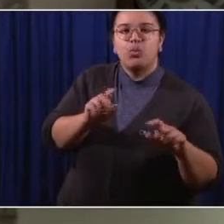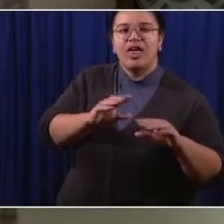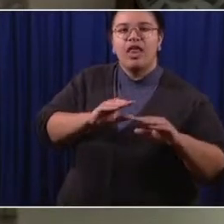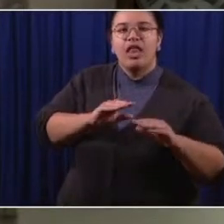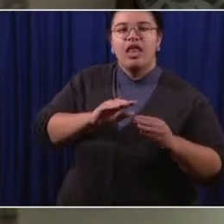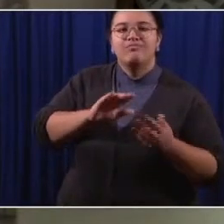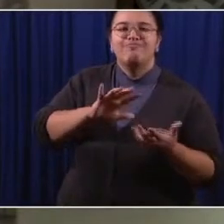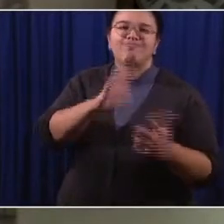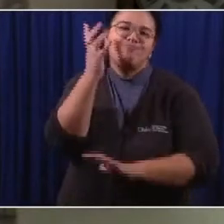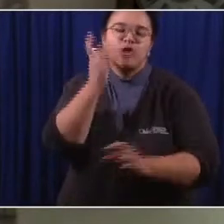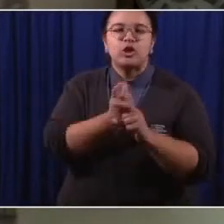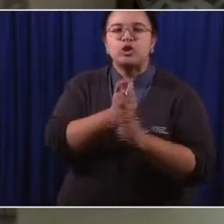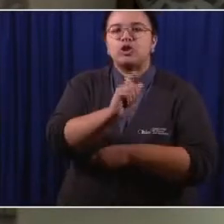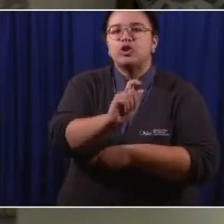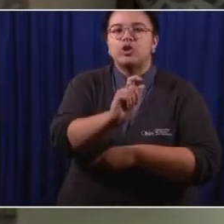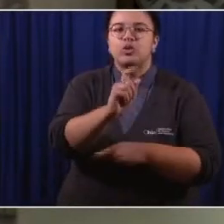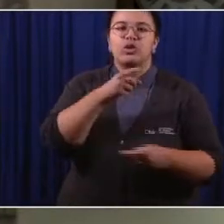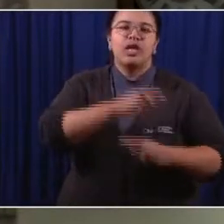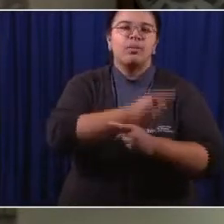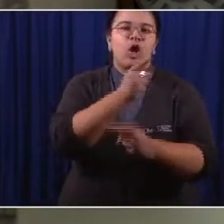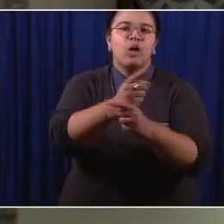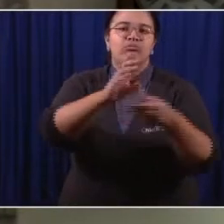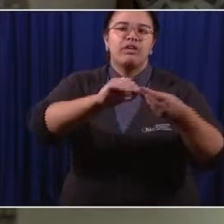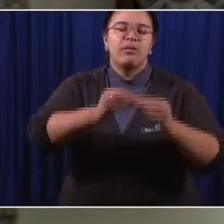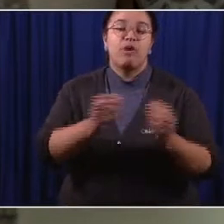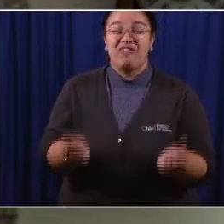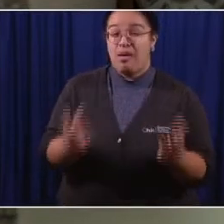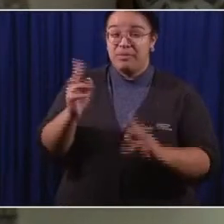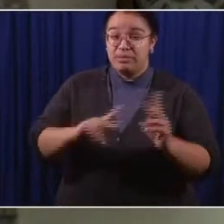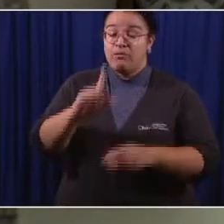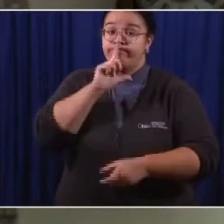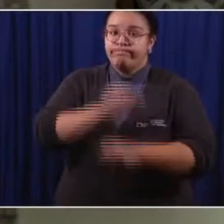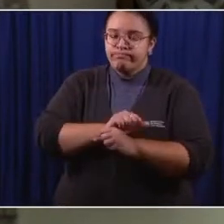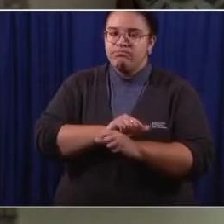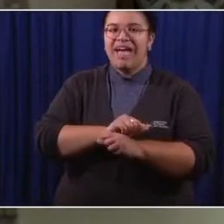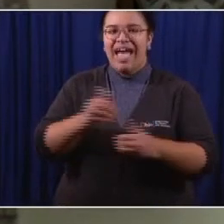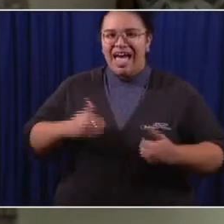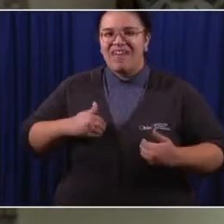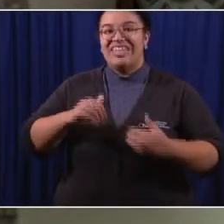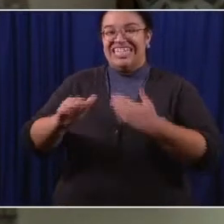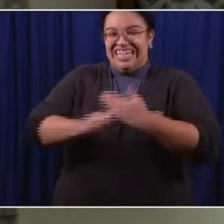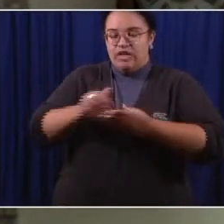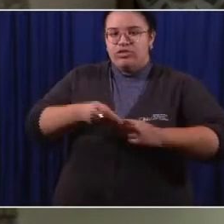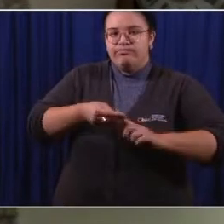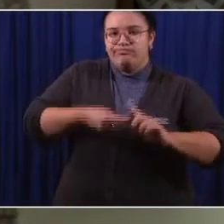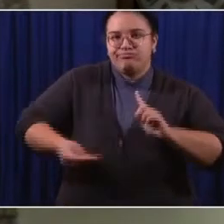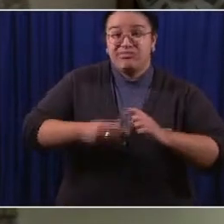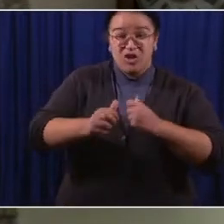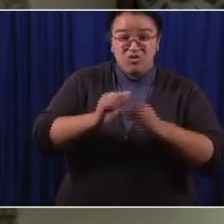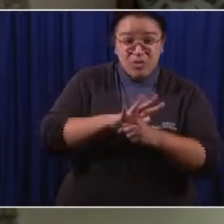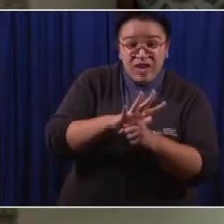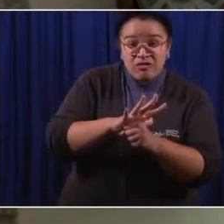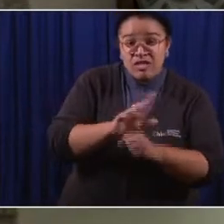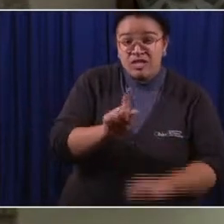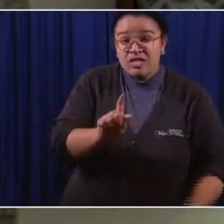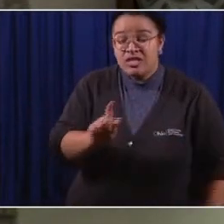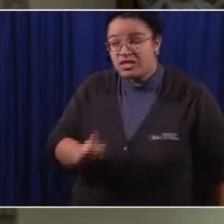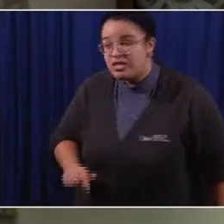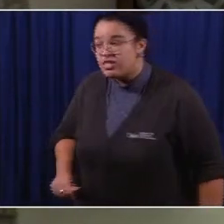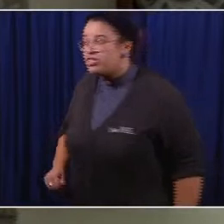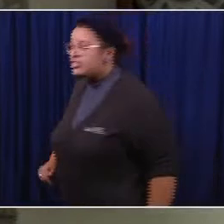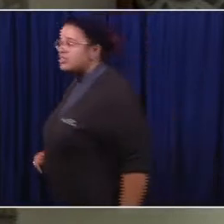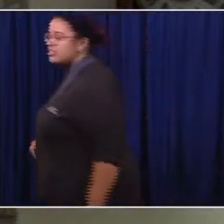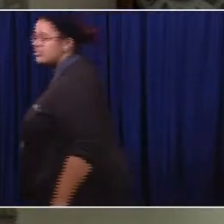Well, I don't know if it's painting an inaccurate picture, but we continue to evolve in regard to